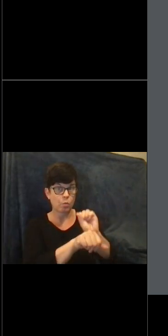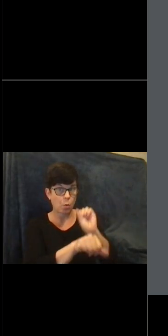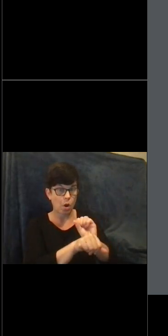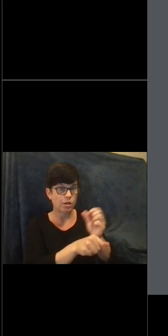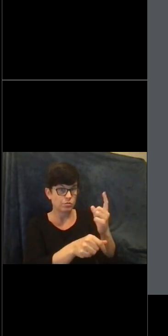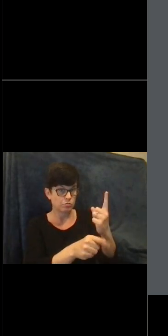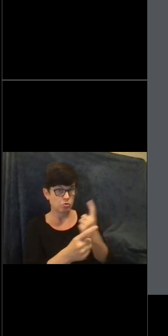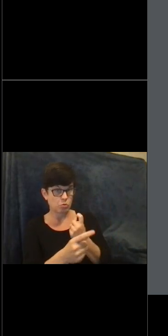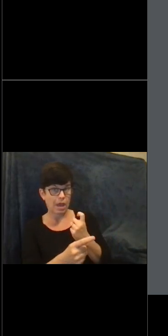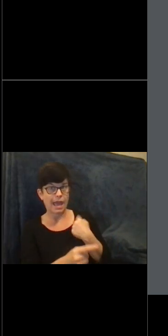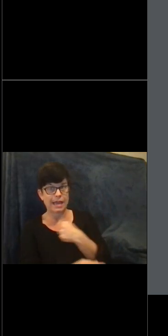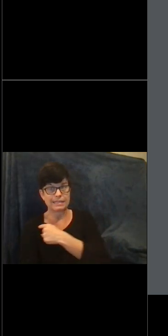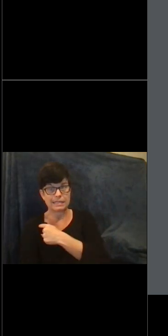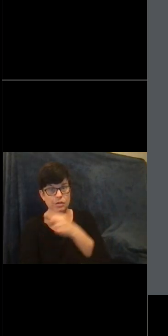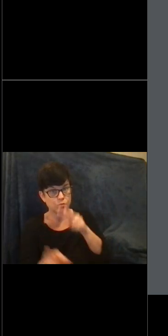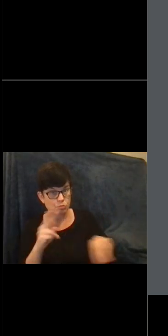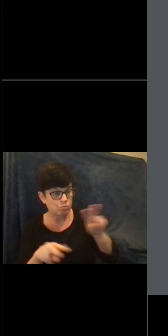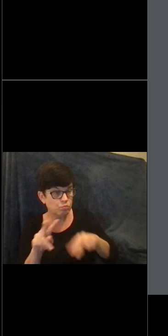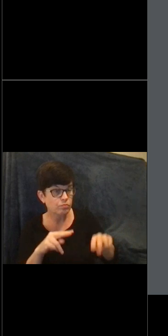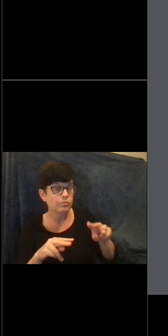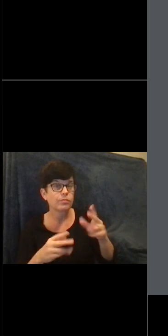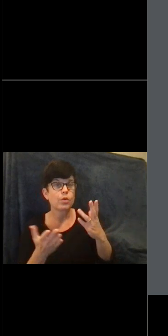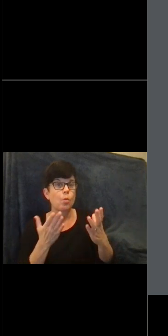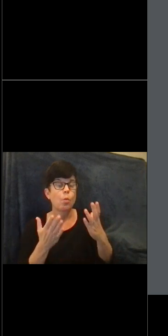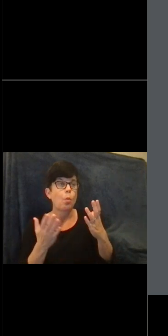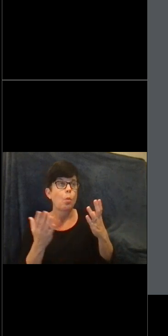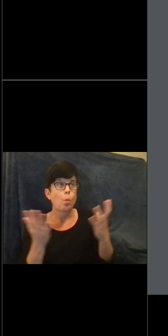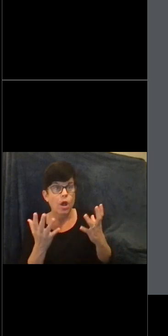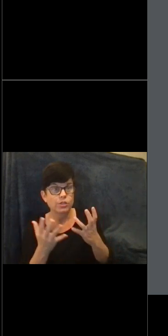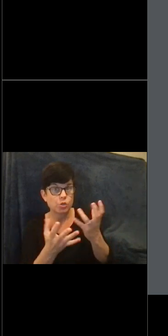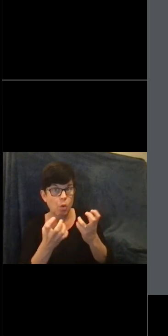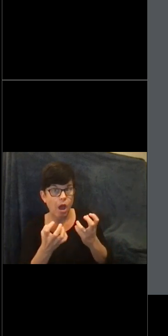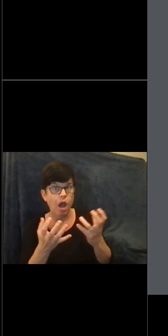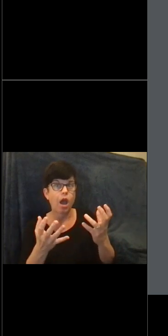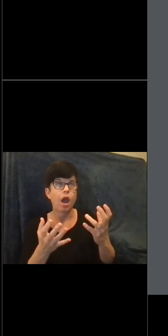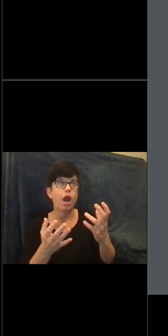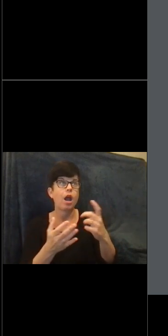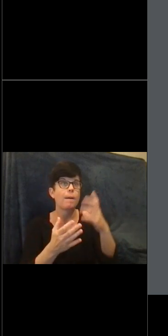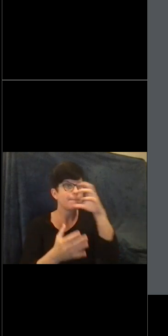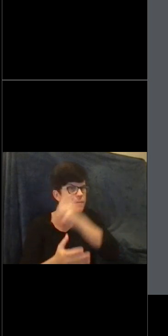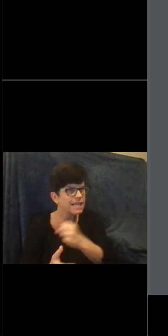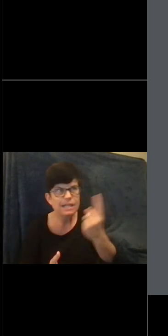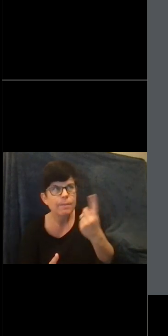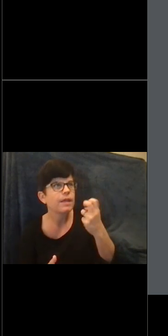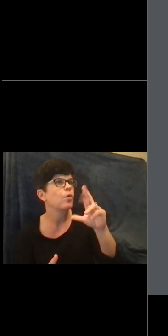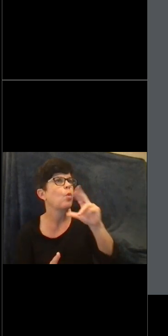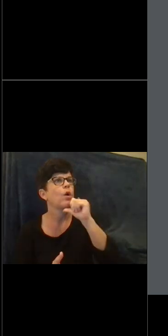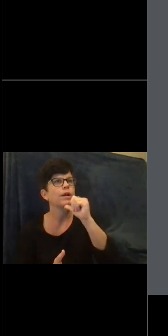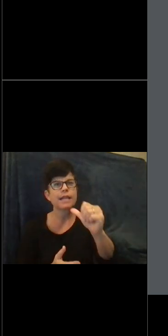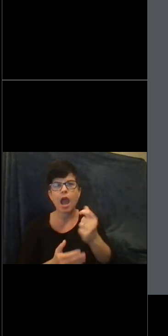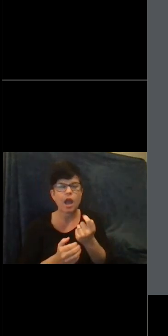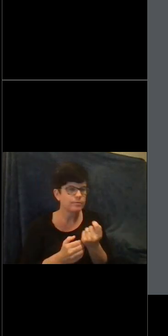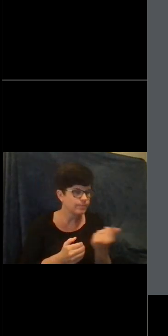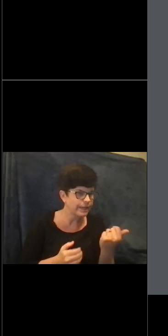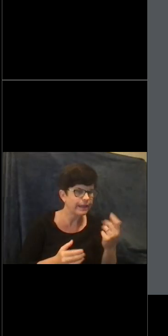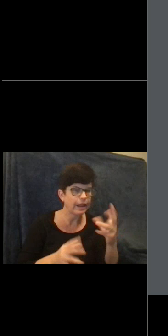things that we want or don't want, or did we miss something? Did we not miss something? The same thing with the crab board,